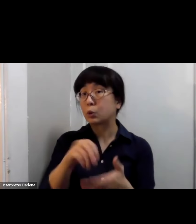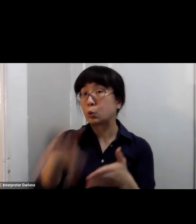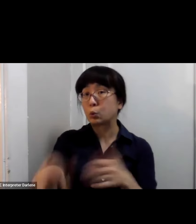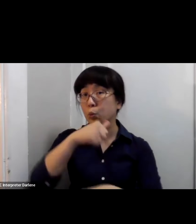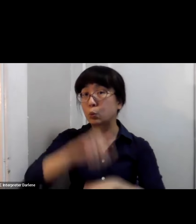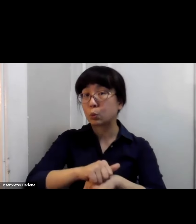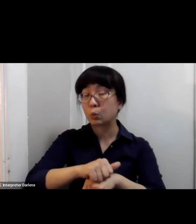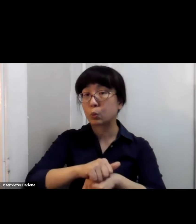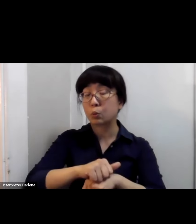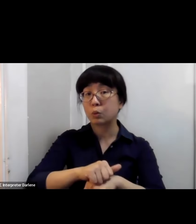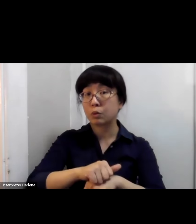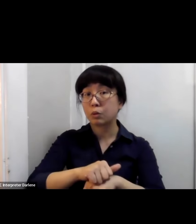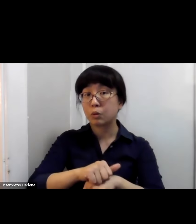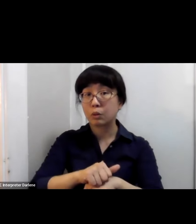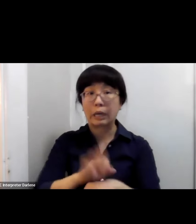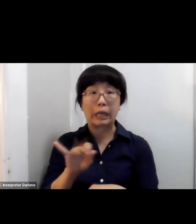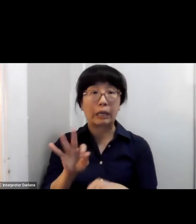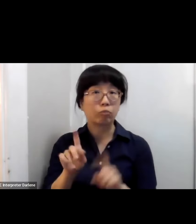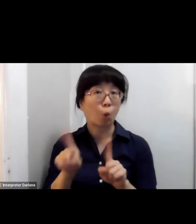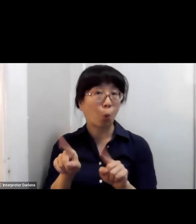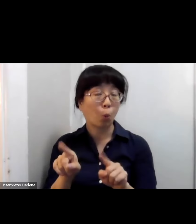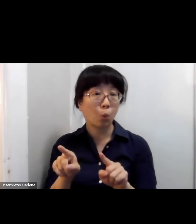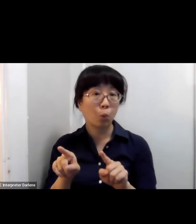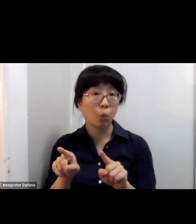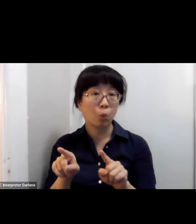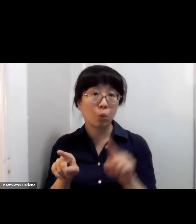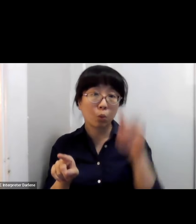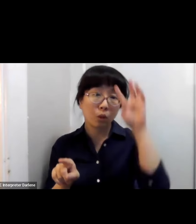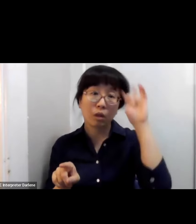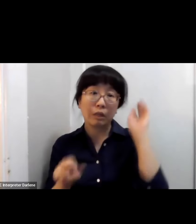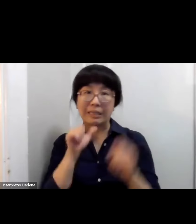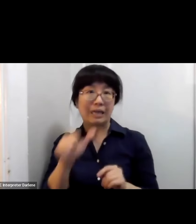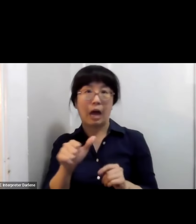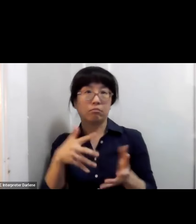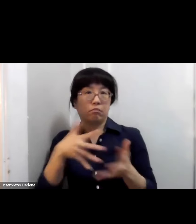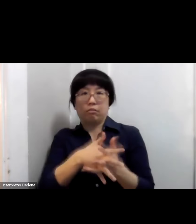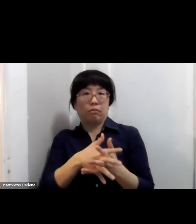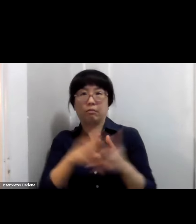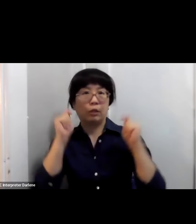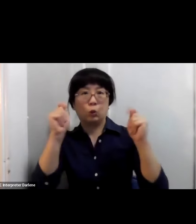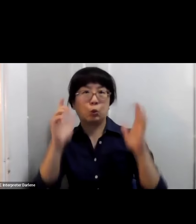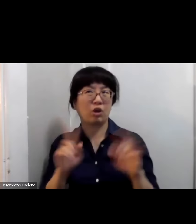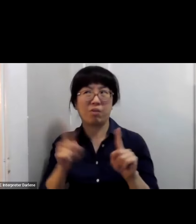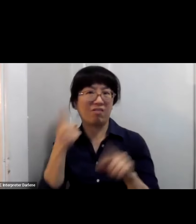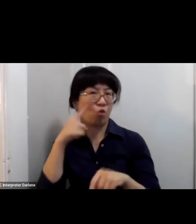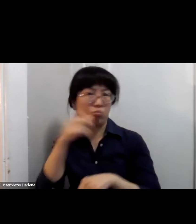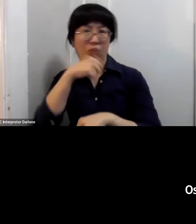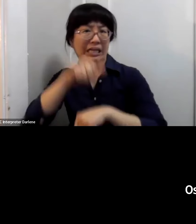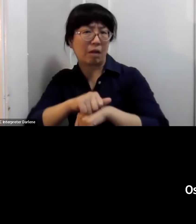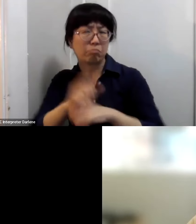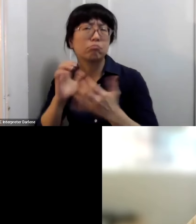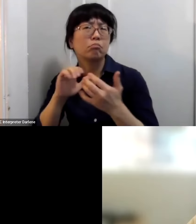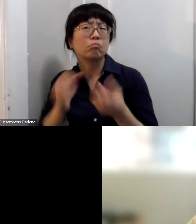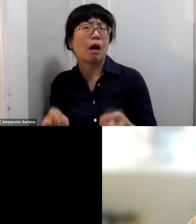the route that they're going, right? This is not when they have an embedded tutor, but if they're just going to make an appointment with an academic coach.